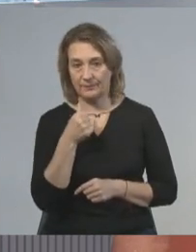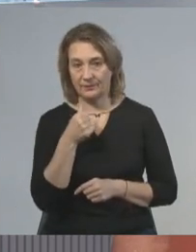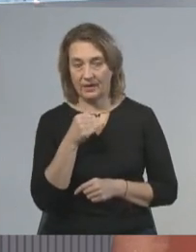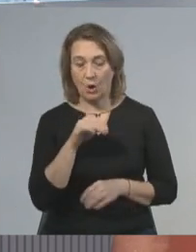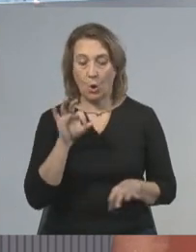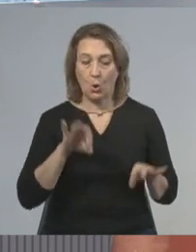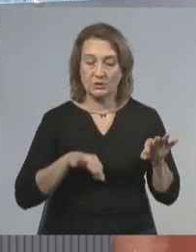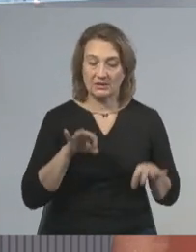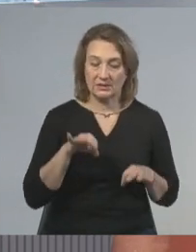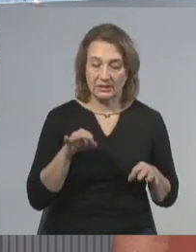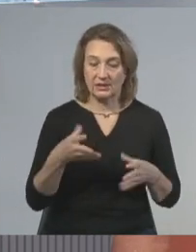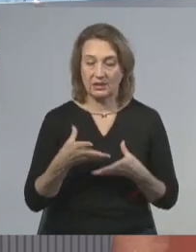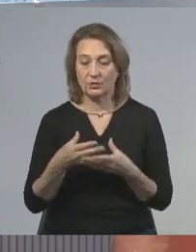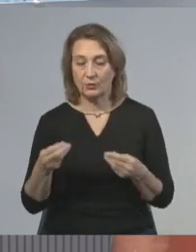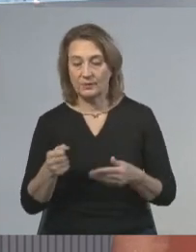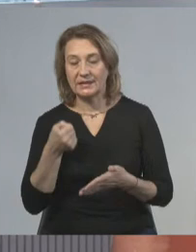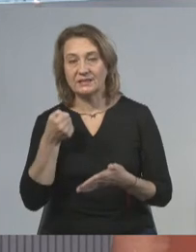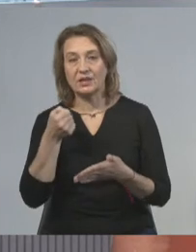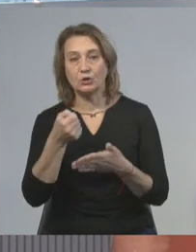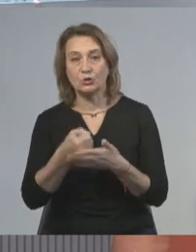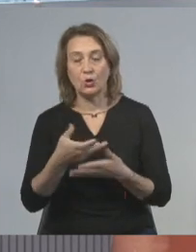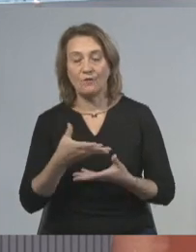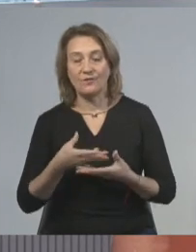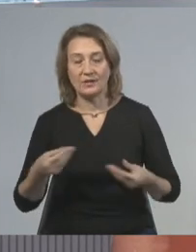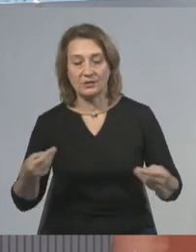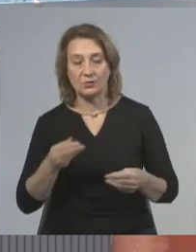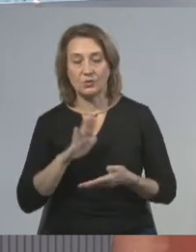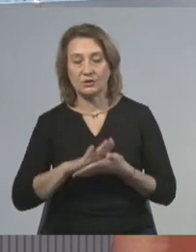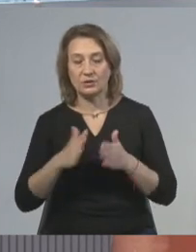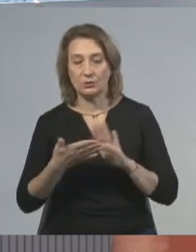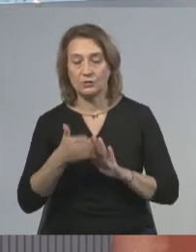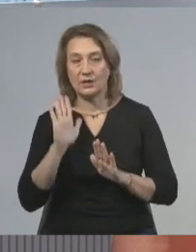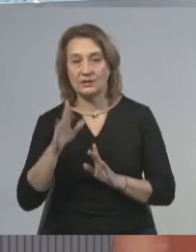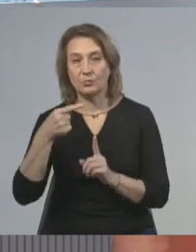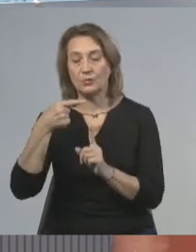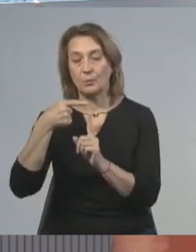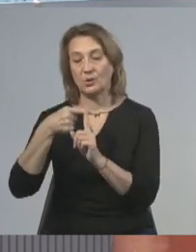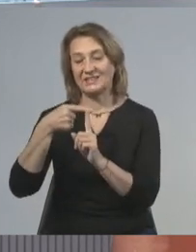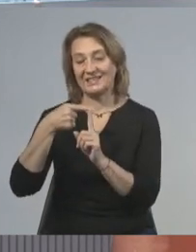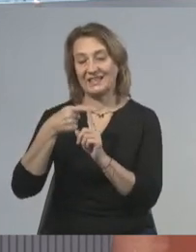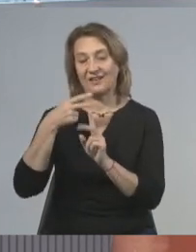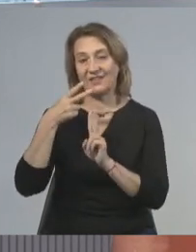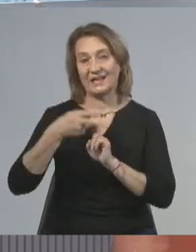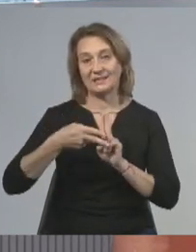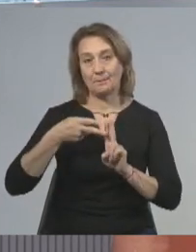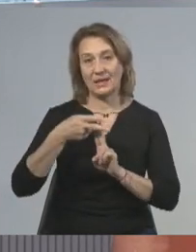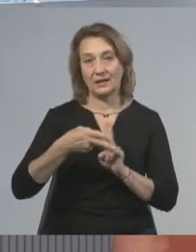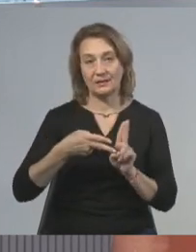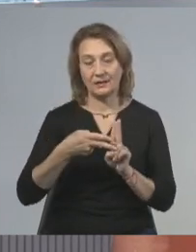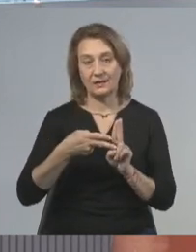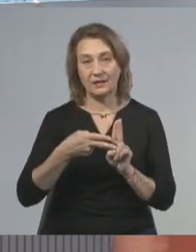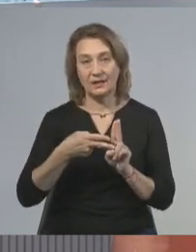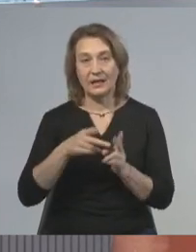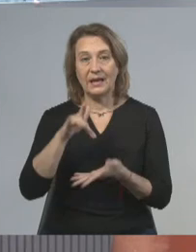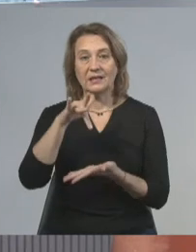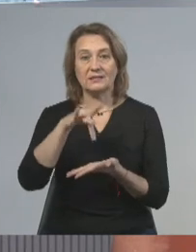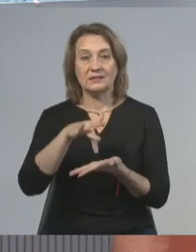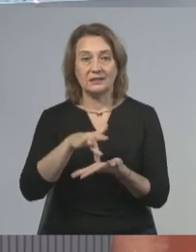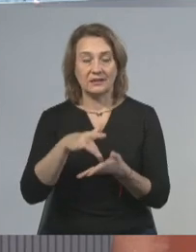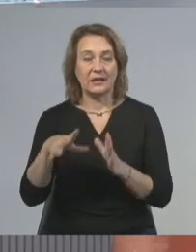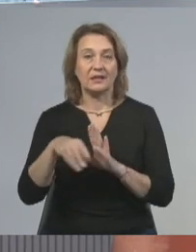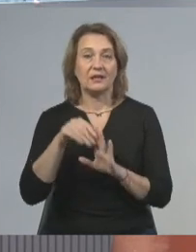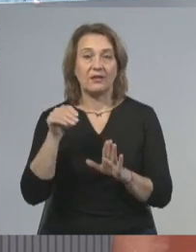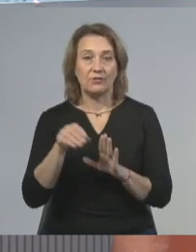spring and in the fall and if by the spring the situation is going to have positive changes the central election